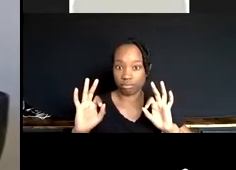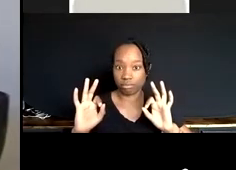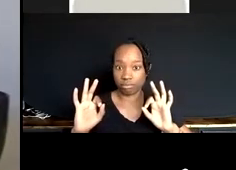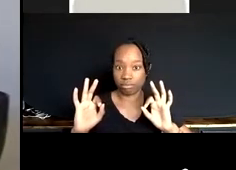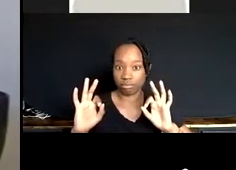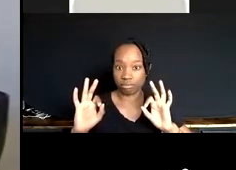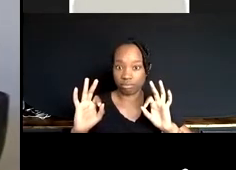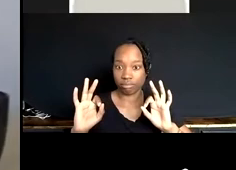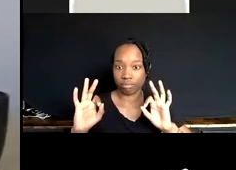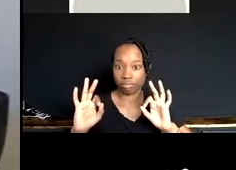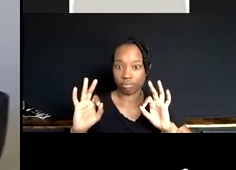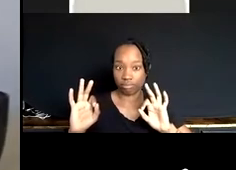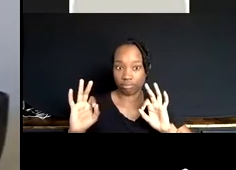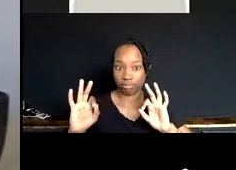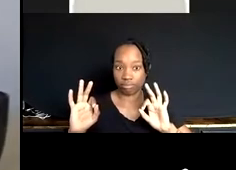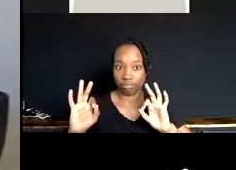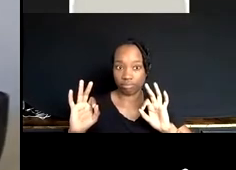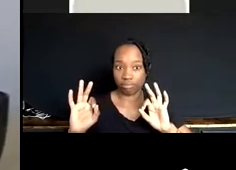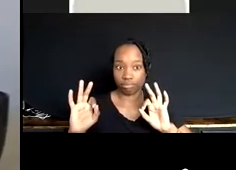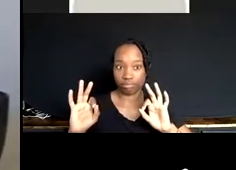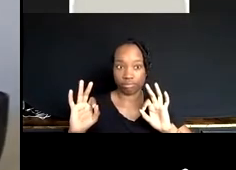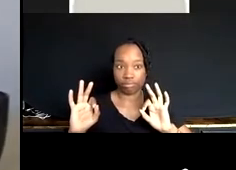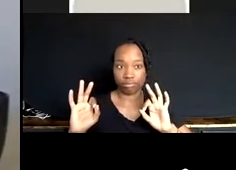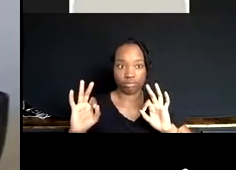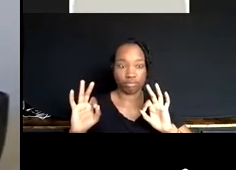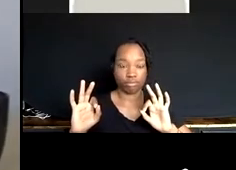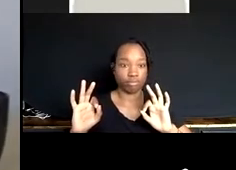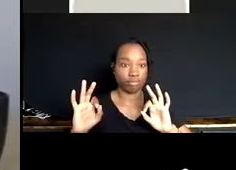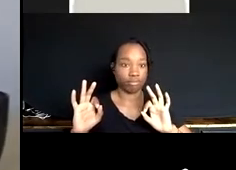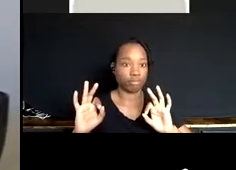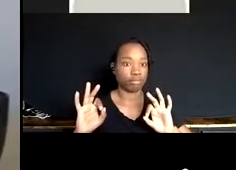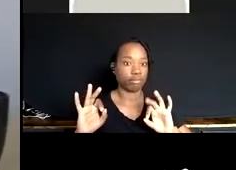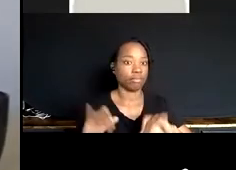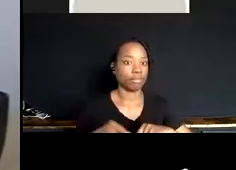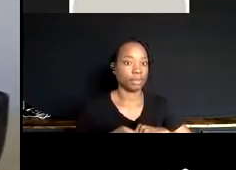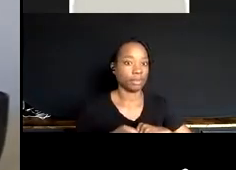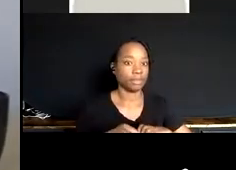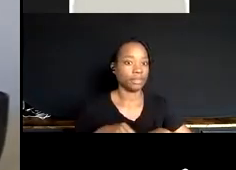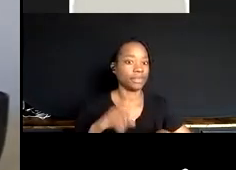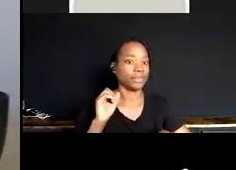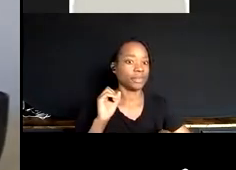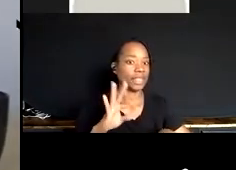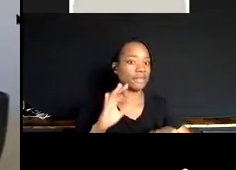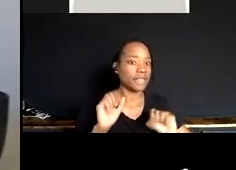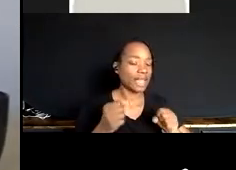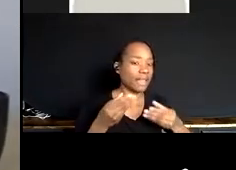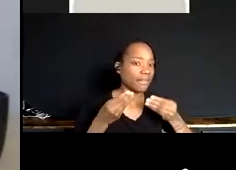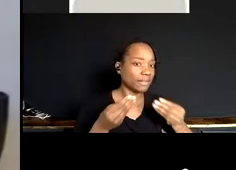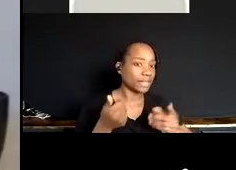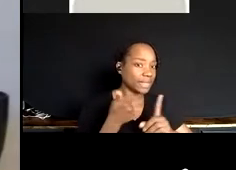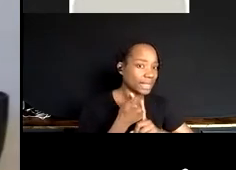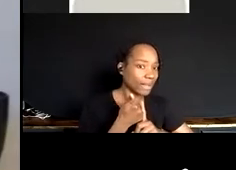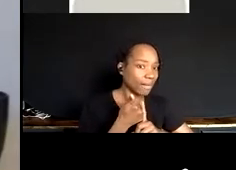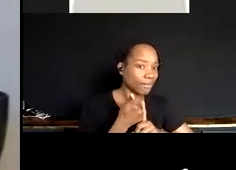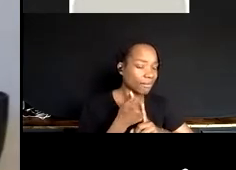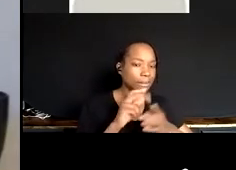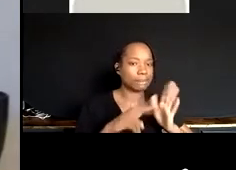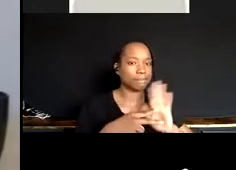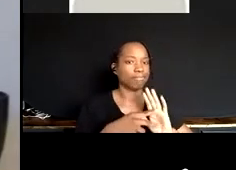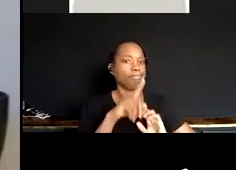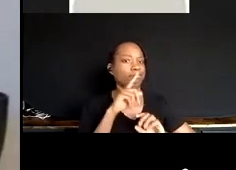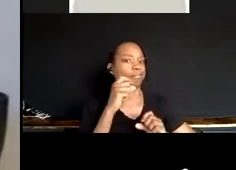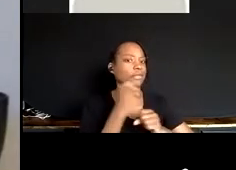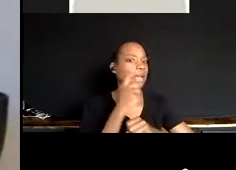T? Okay. You have to fight for the telephone. You have to fight for the shower. But you're still in